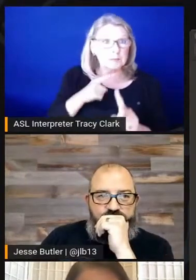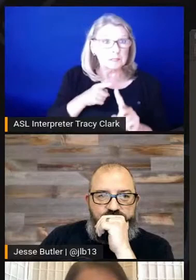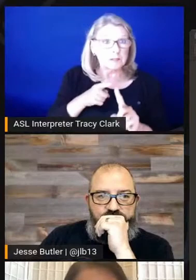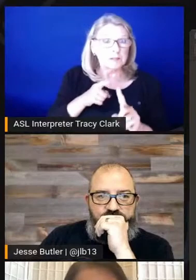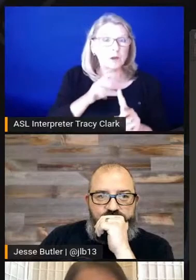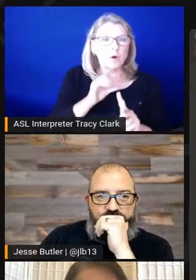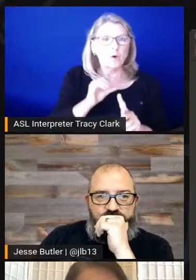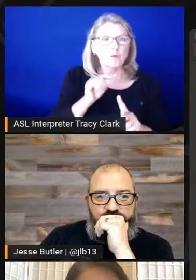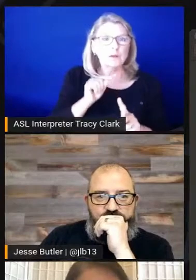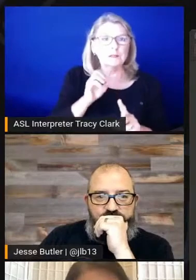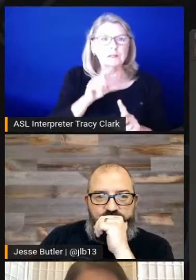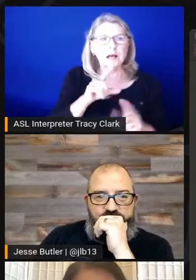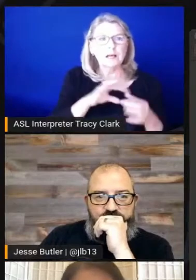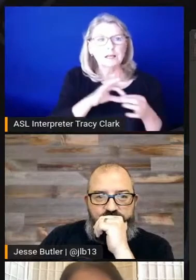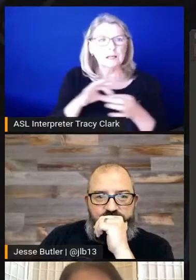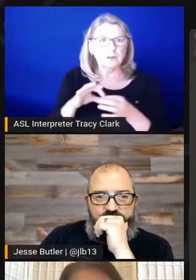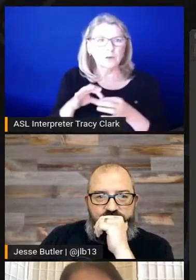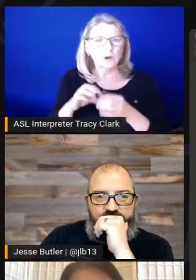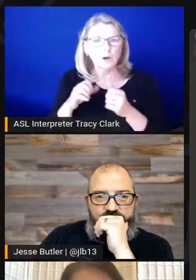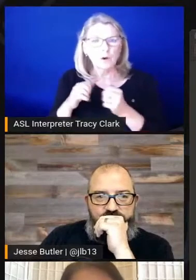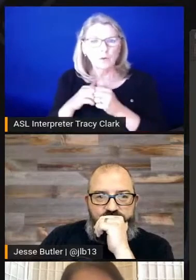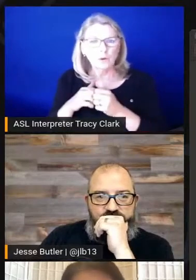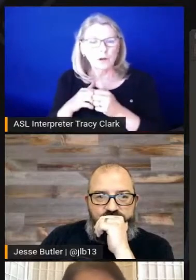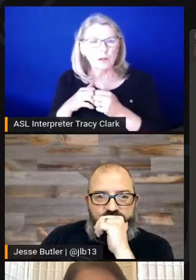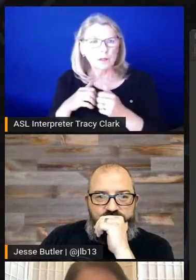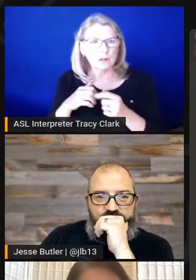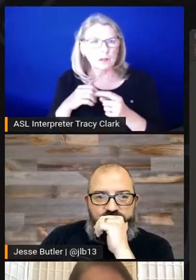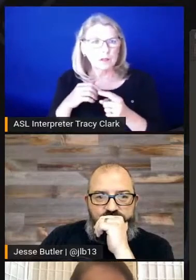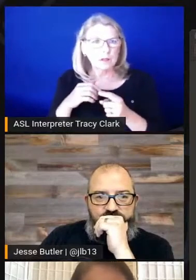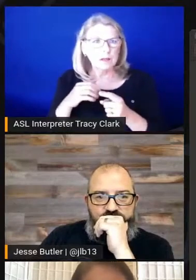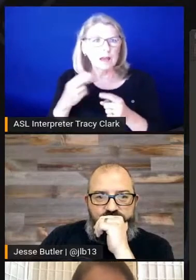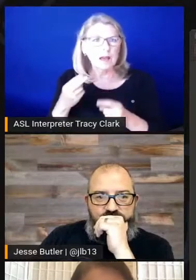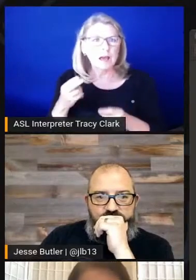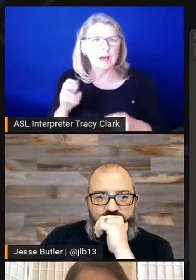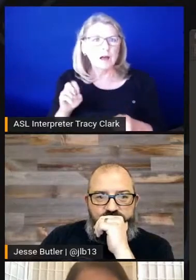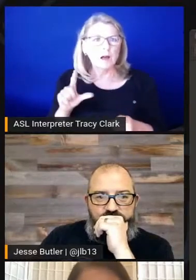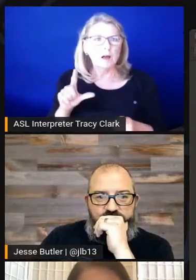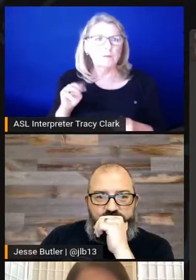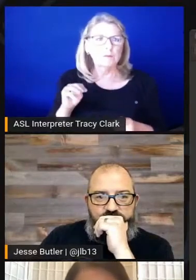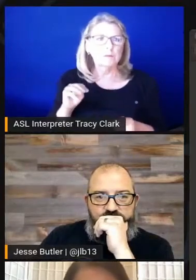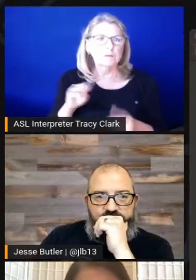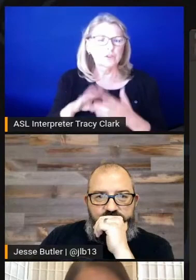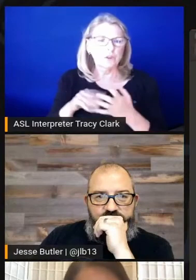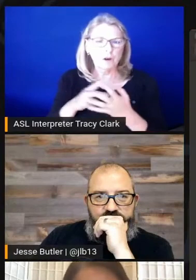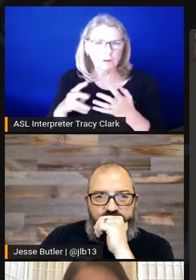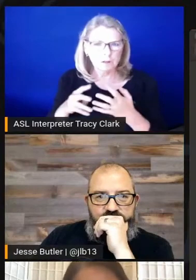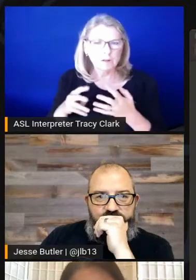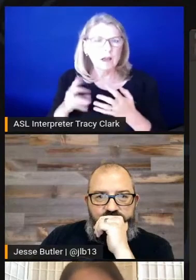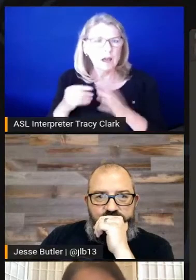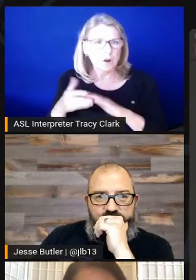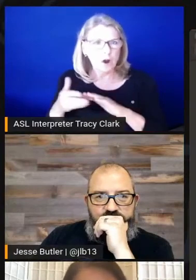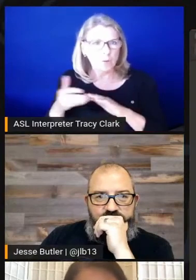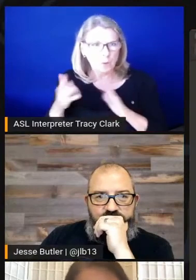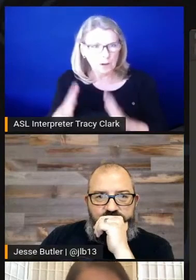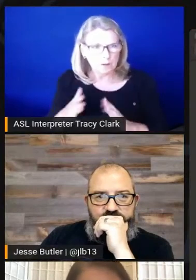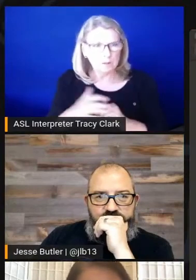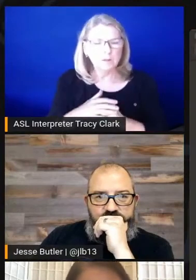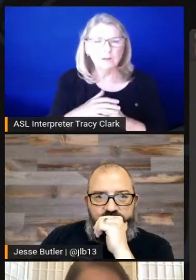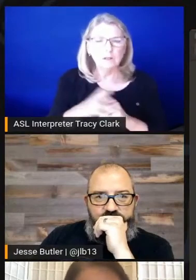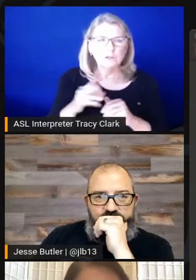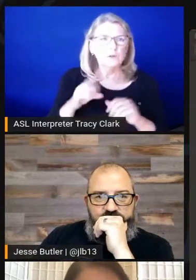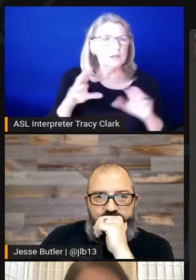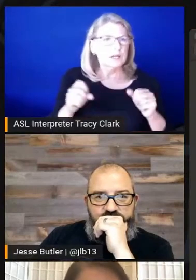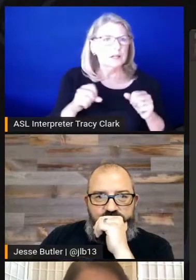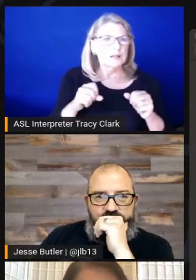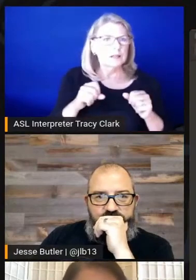a Helm chart and an operator which we have enhanced so that, you can just configure and run with